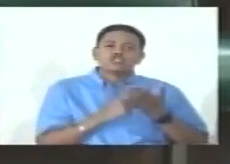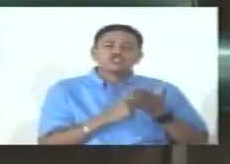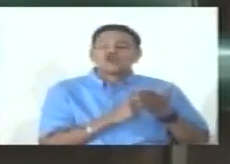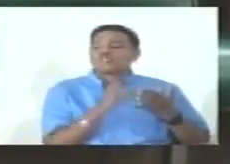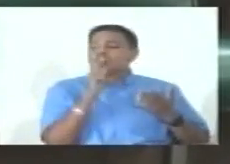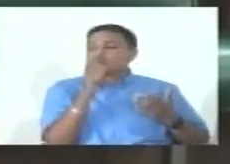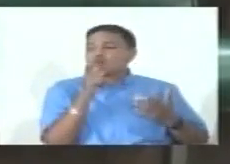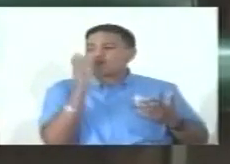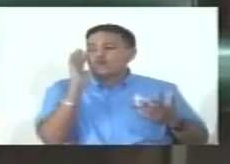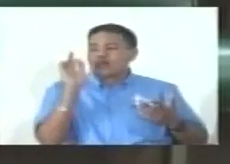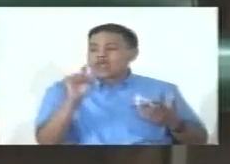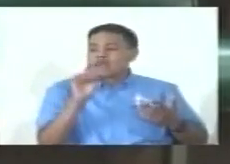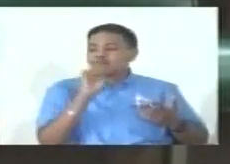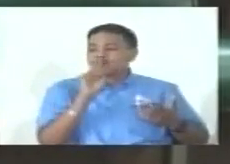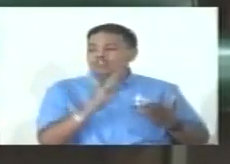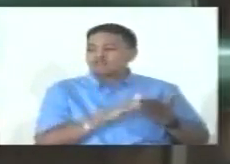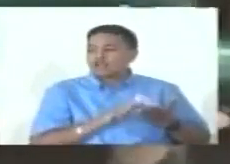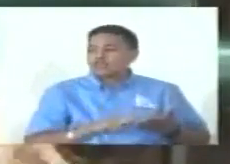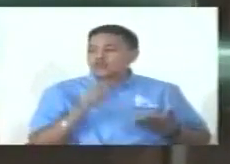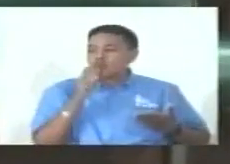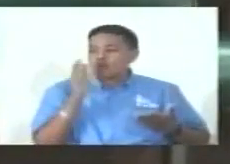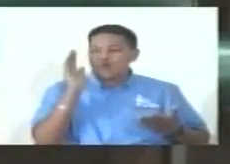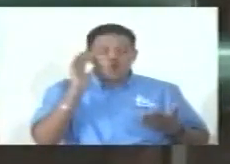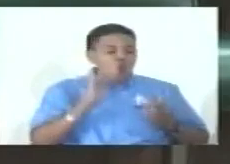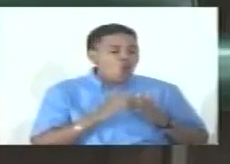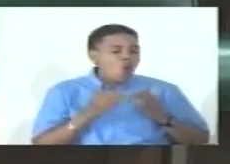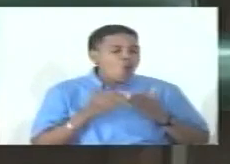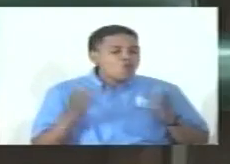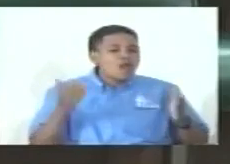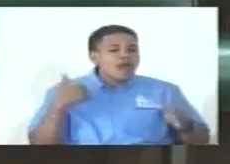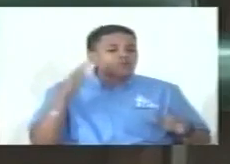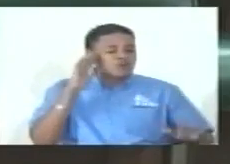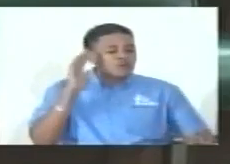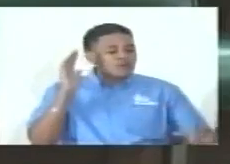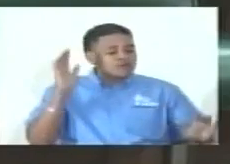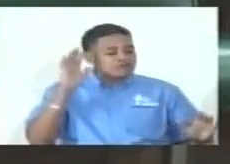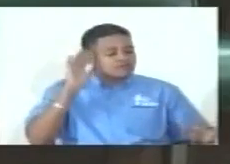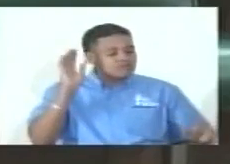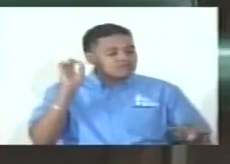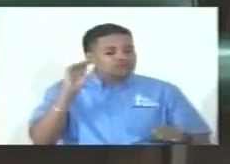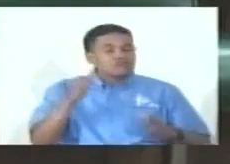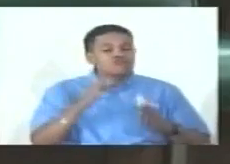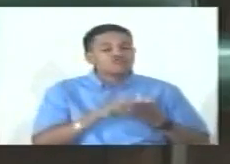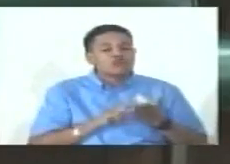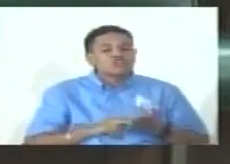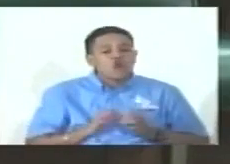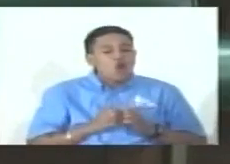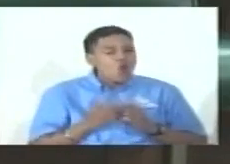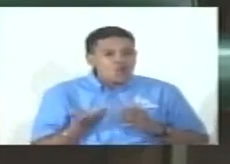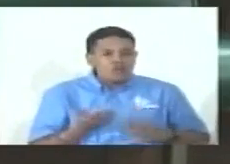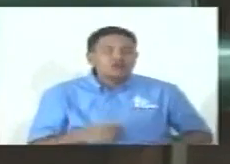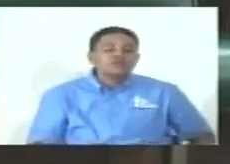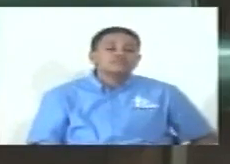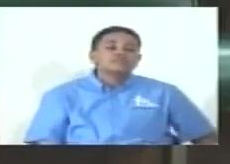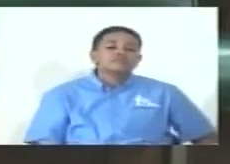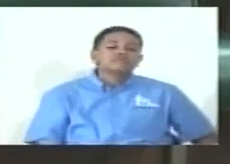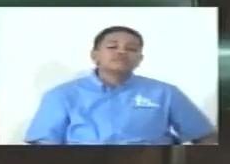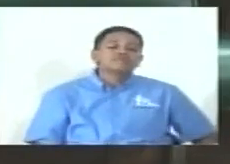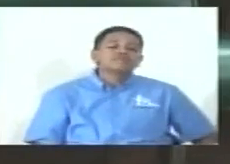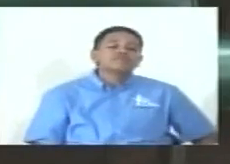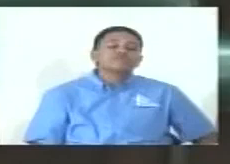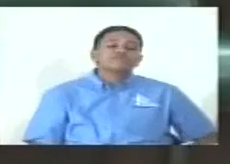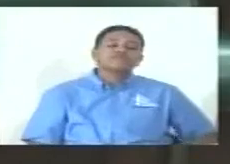who will have to be registered, how wide we will cast the net. But I think that the